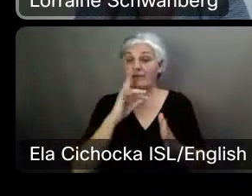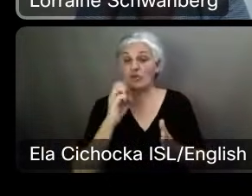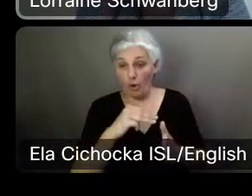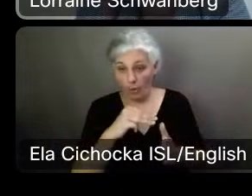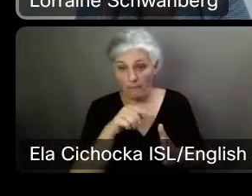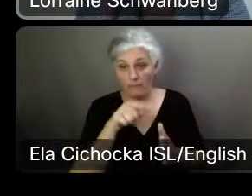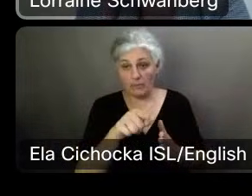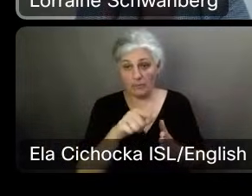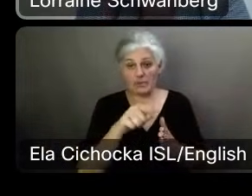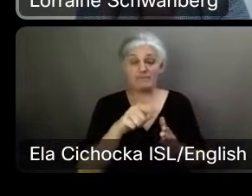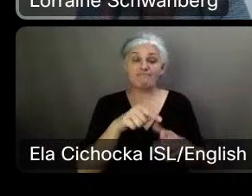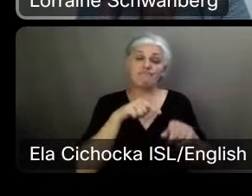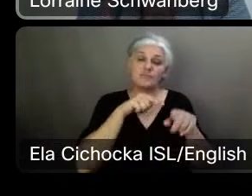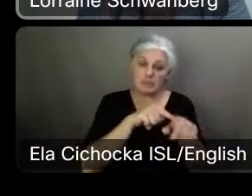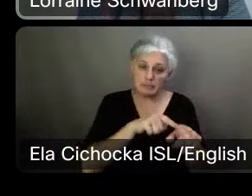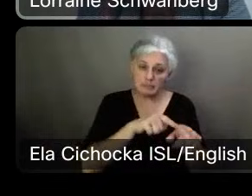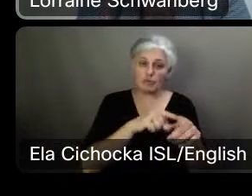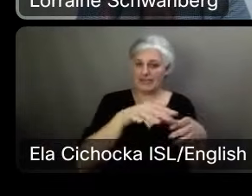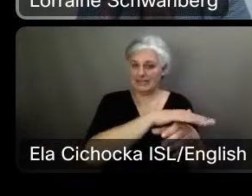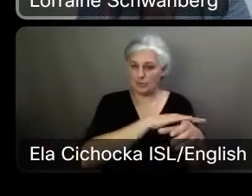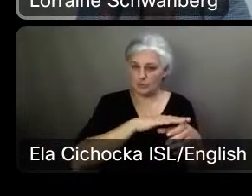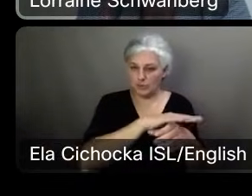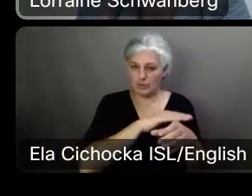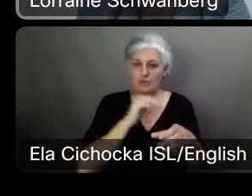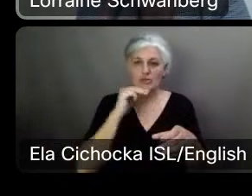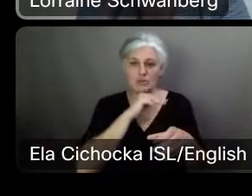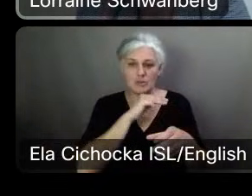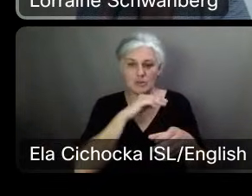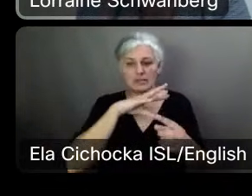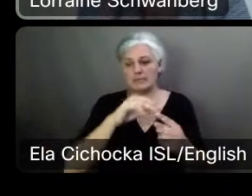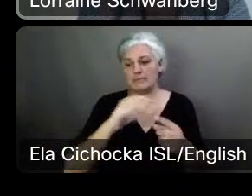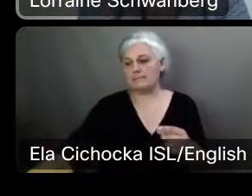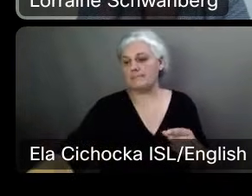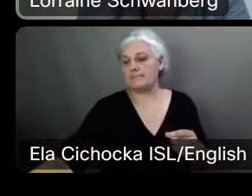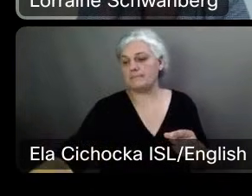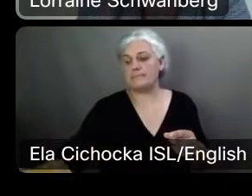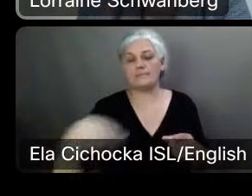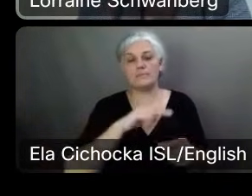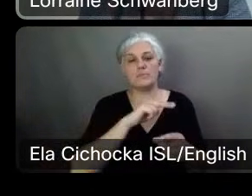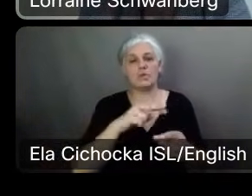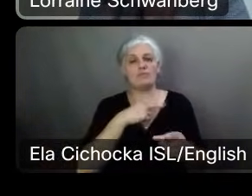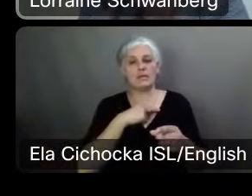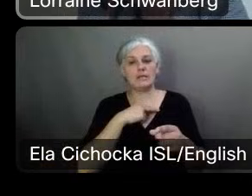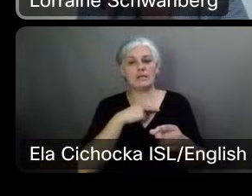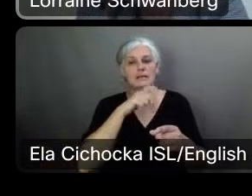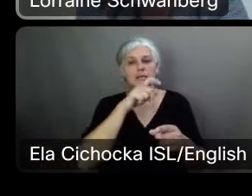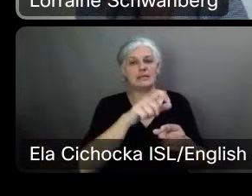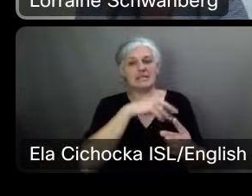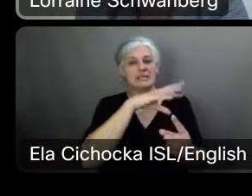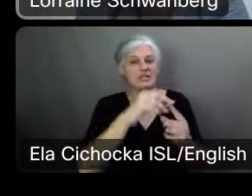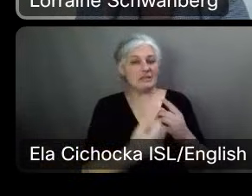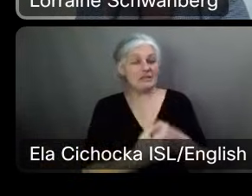almost discretionary. And the key consideration is, in particular, where there was no harm, did it involve a patient? Is there a particular